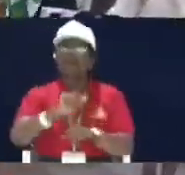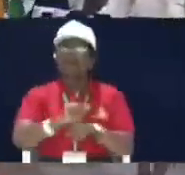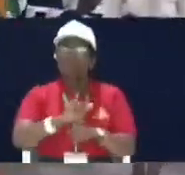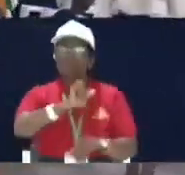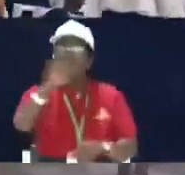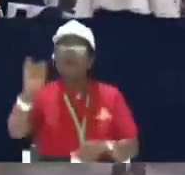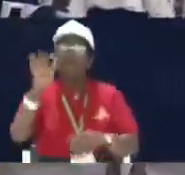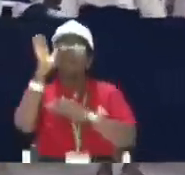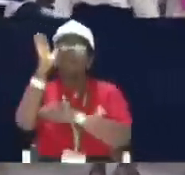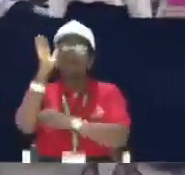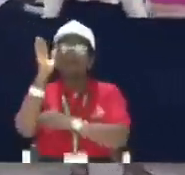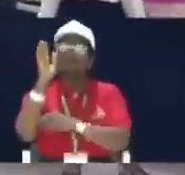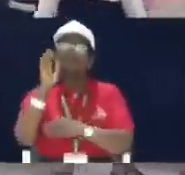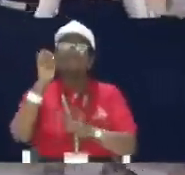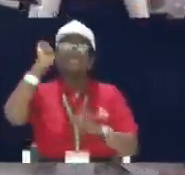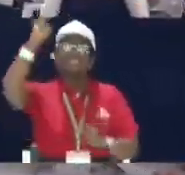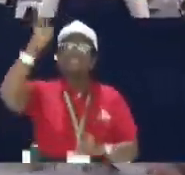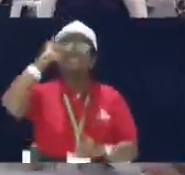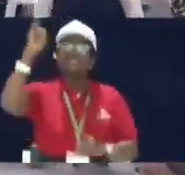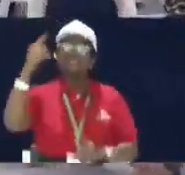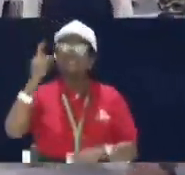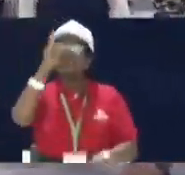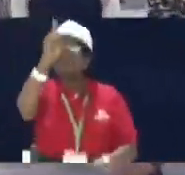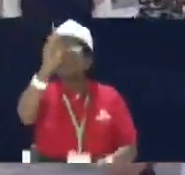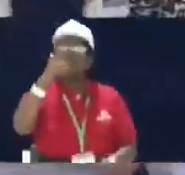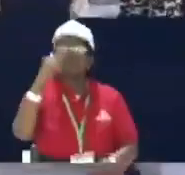He's the one who can perform wonders.